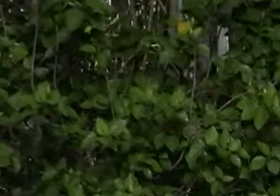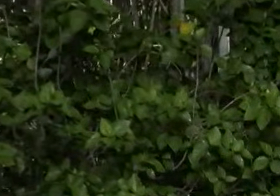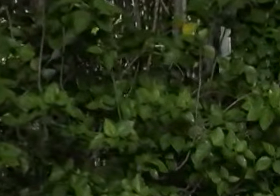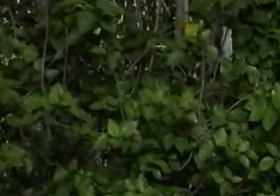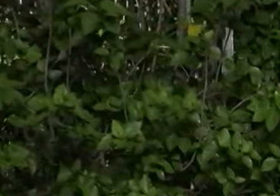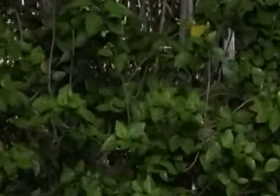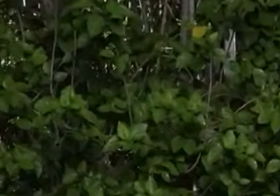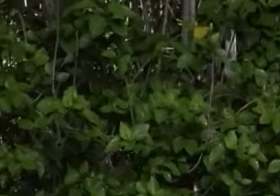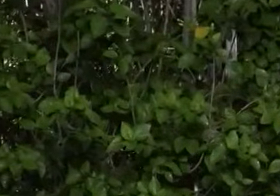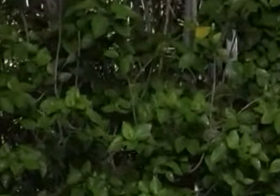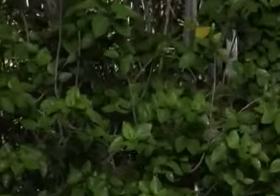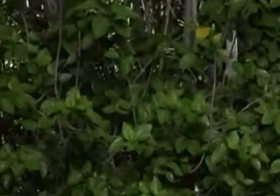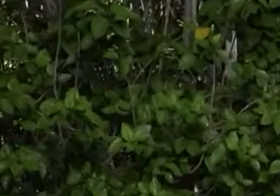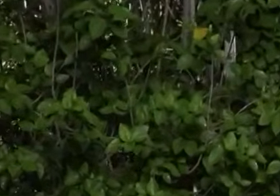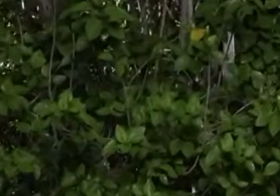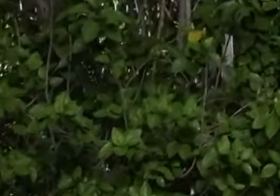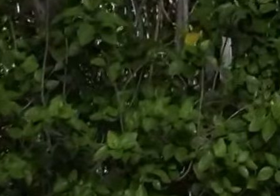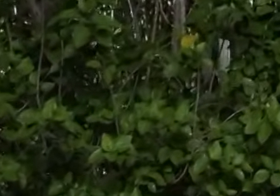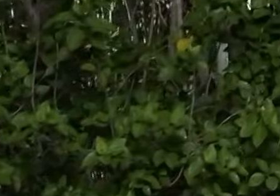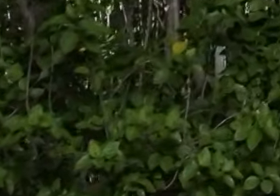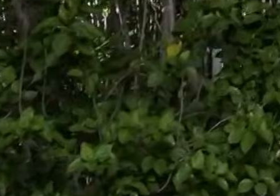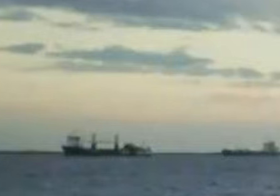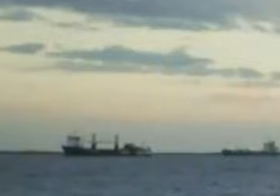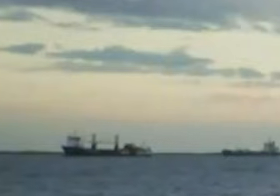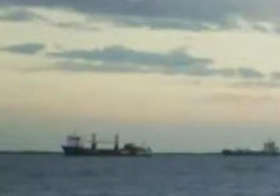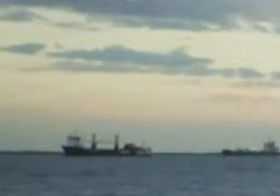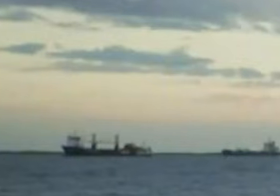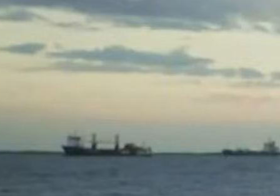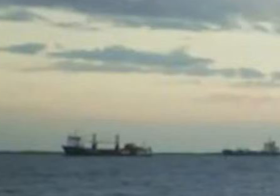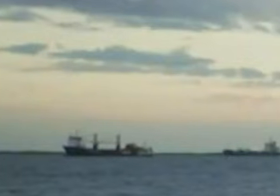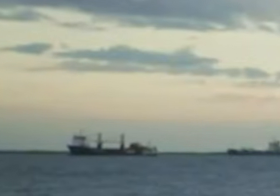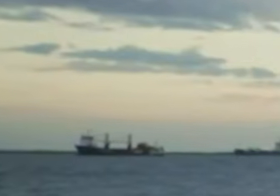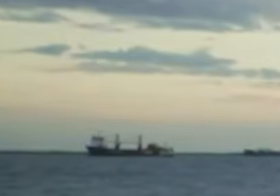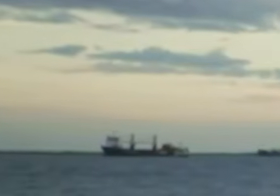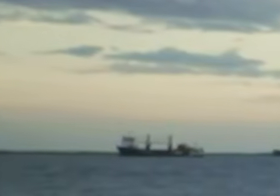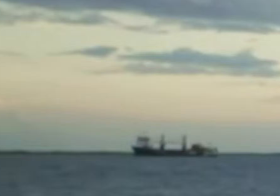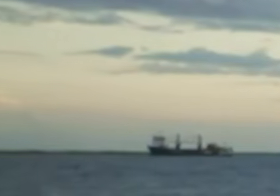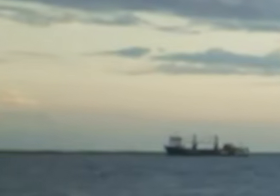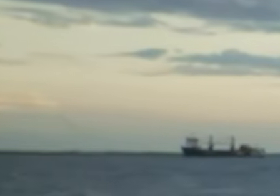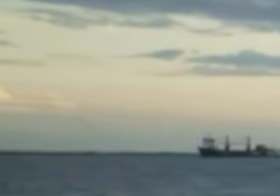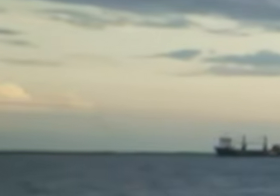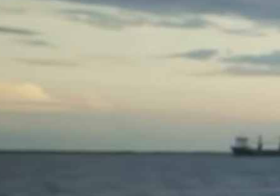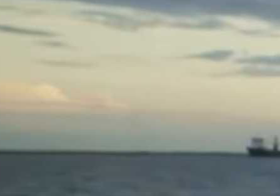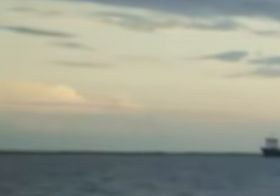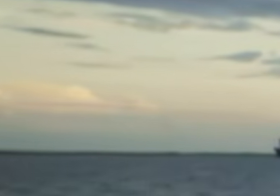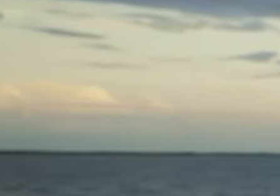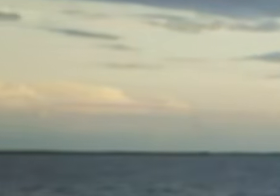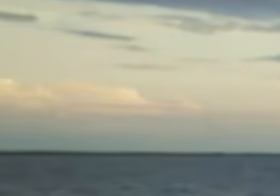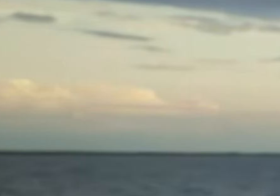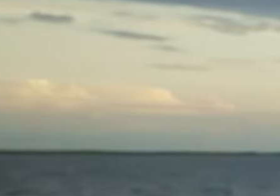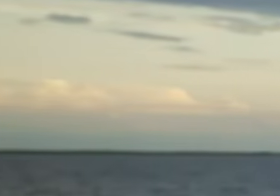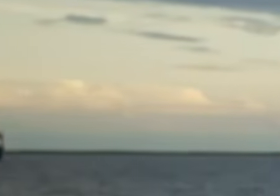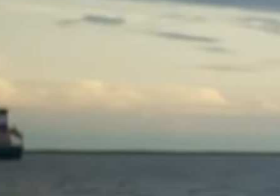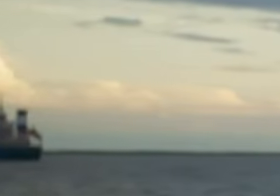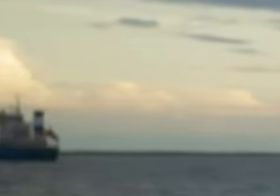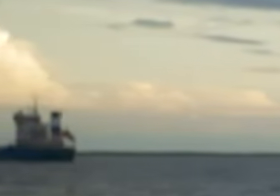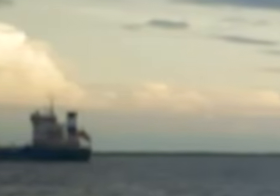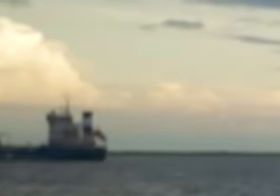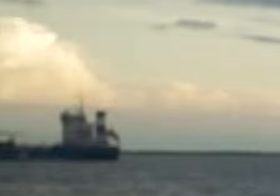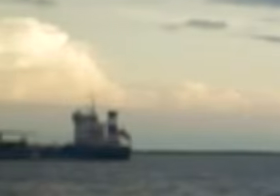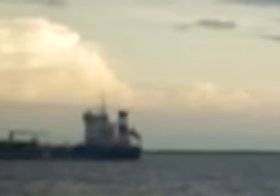La da da da da da da da da da do. Da da da da